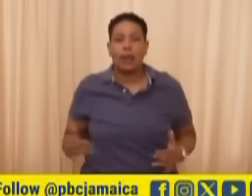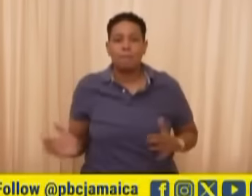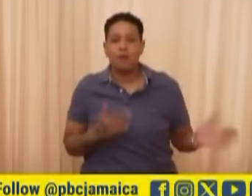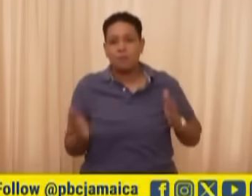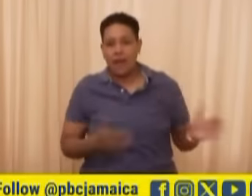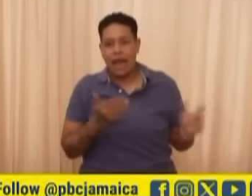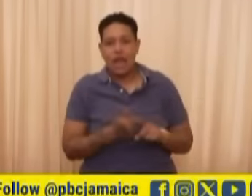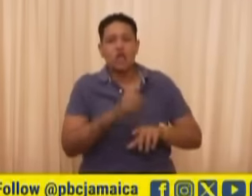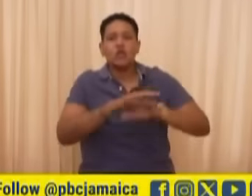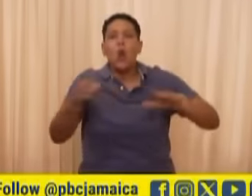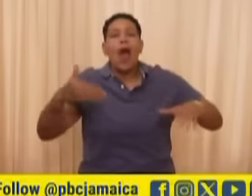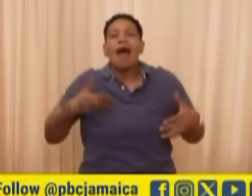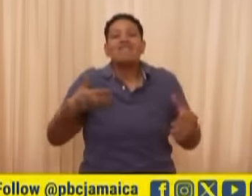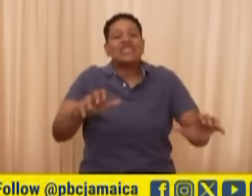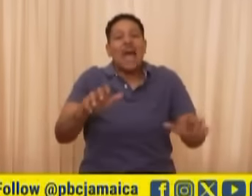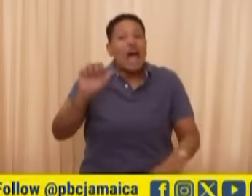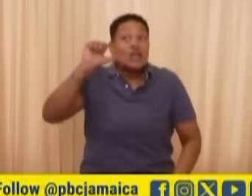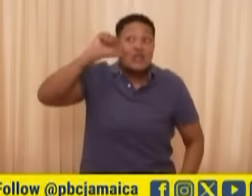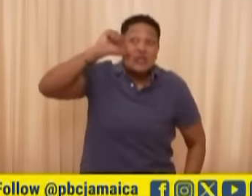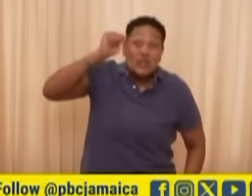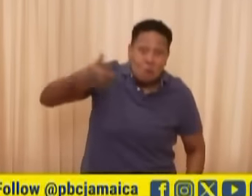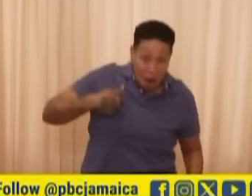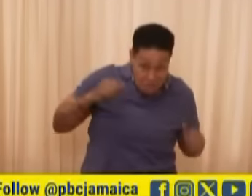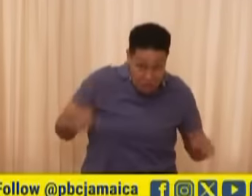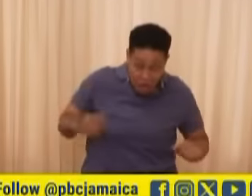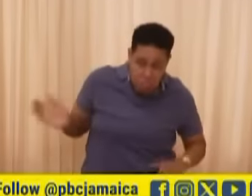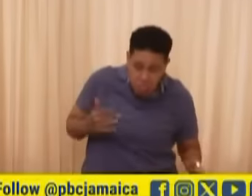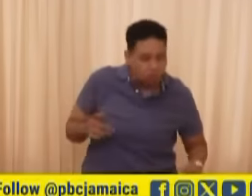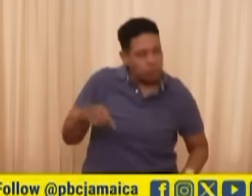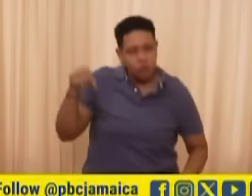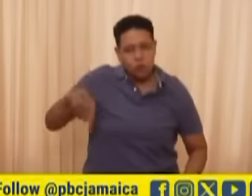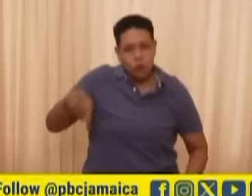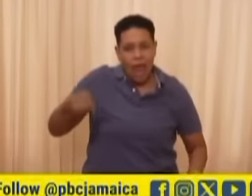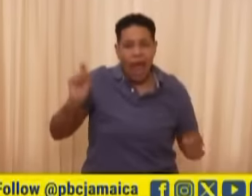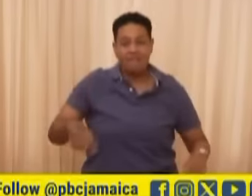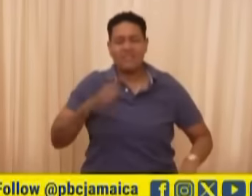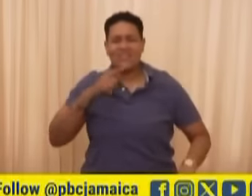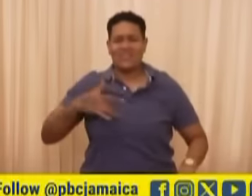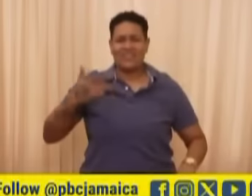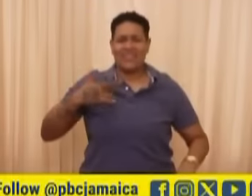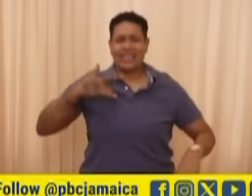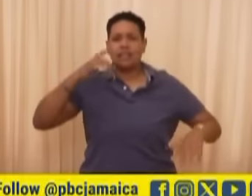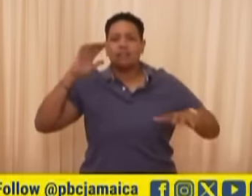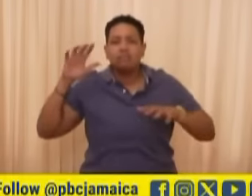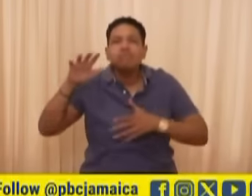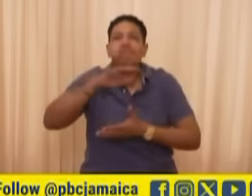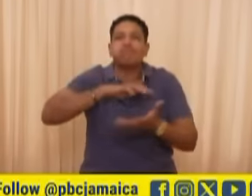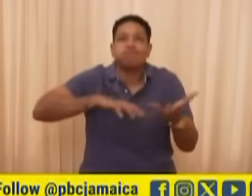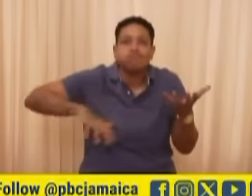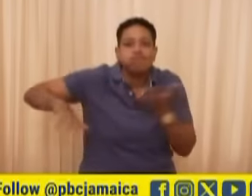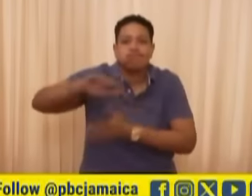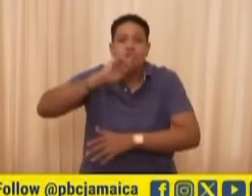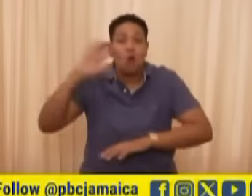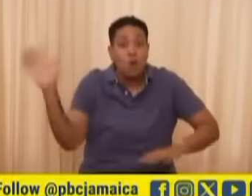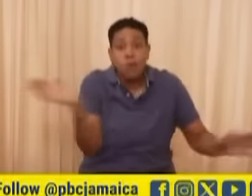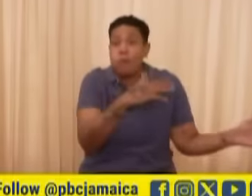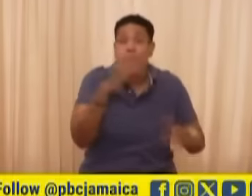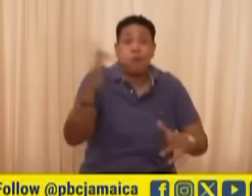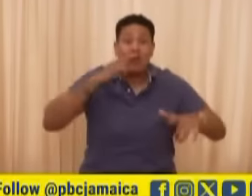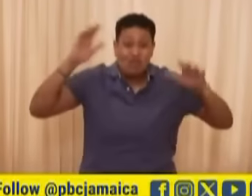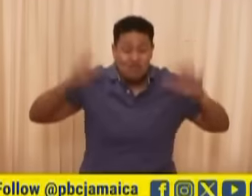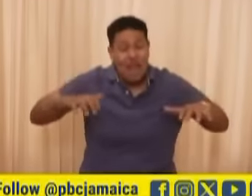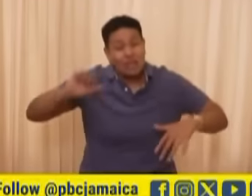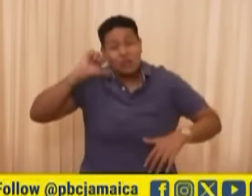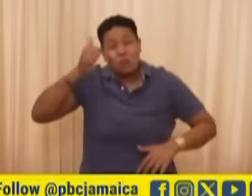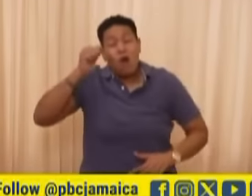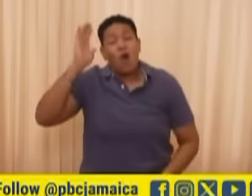today. You won't have a chance to do it after today. And you're gonna start feeling the tropical storm, winds and the rain